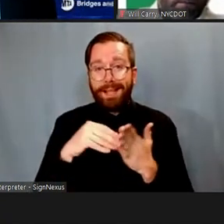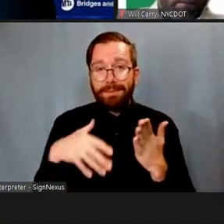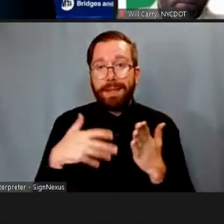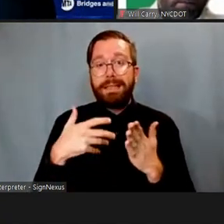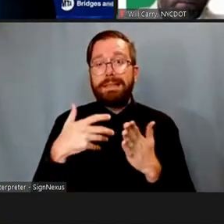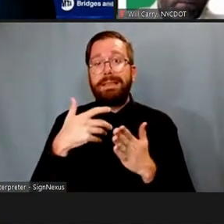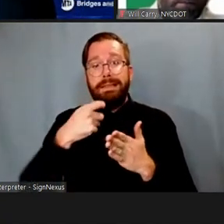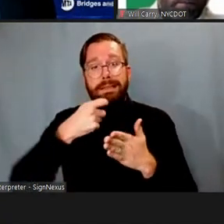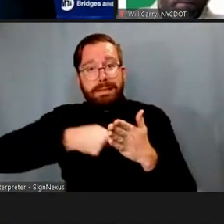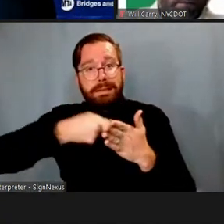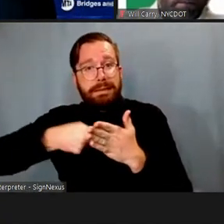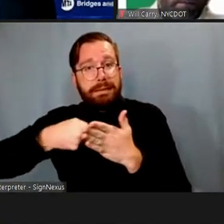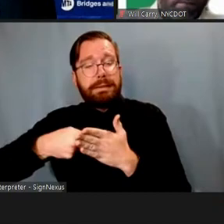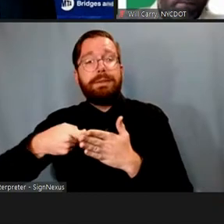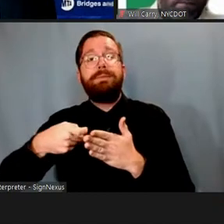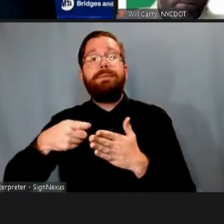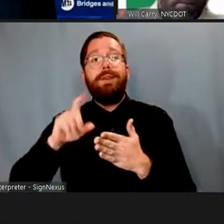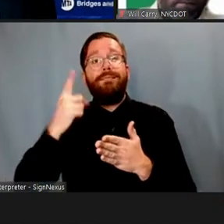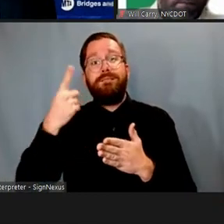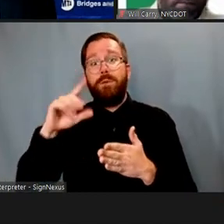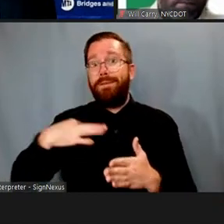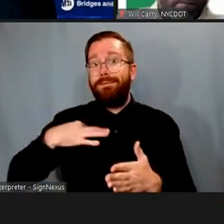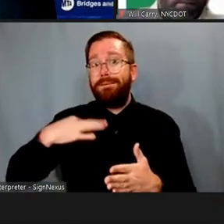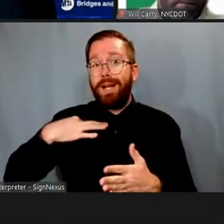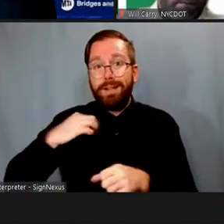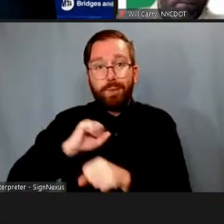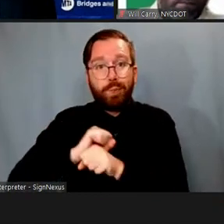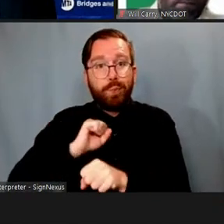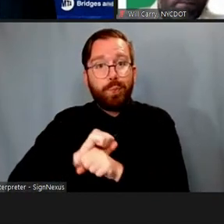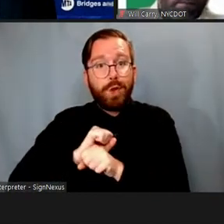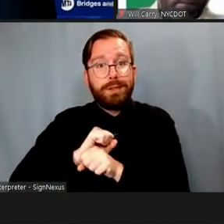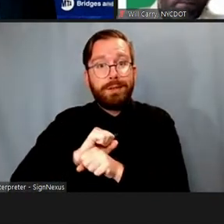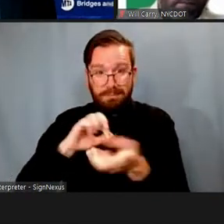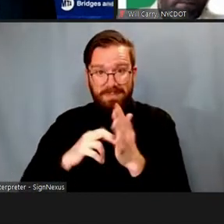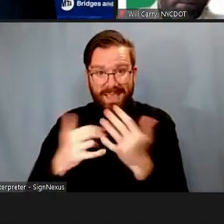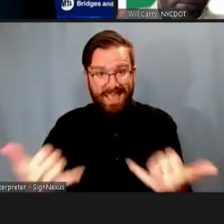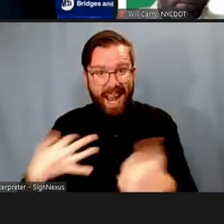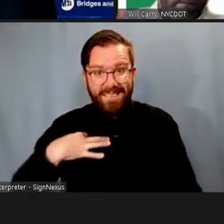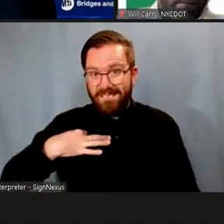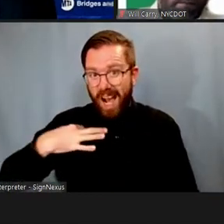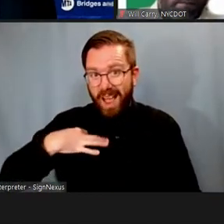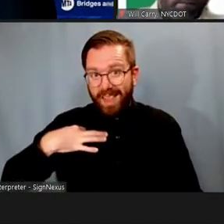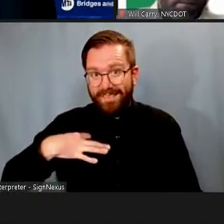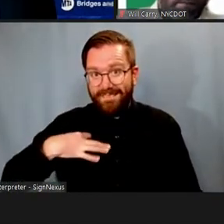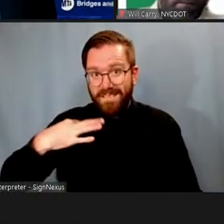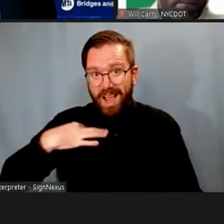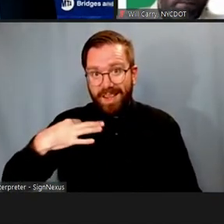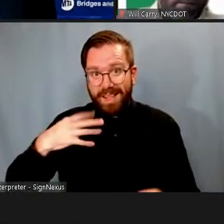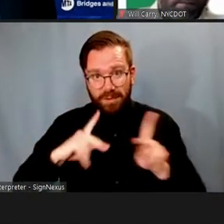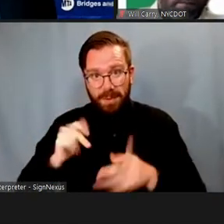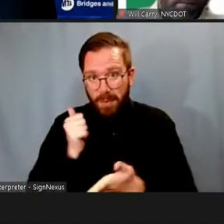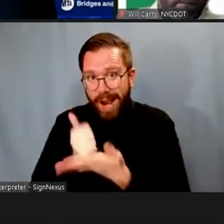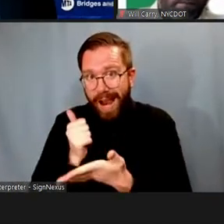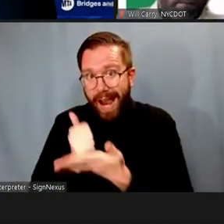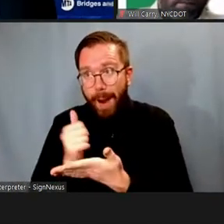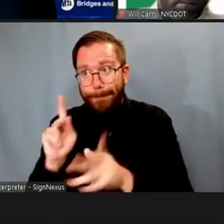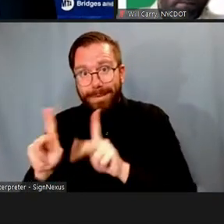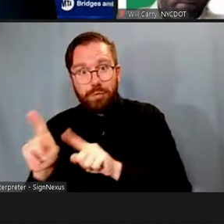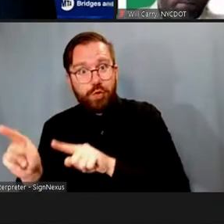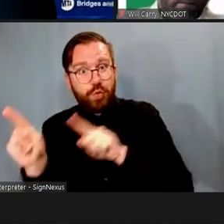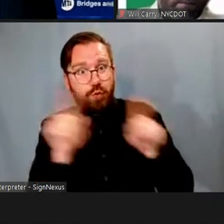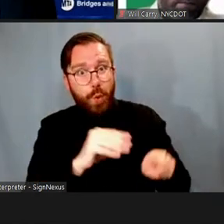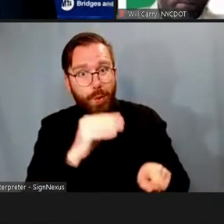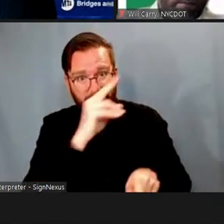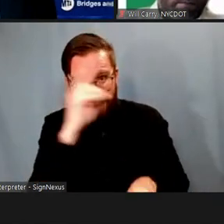work so want to know if they would pick up this ad and give credits for the tolls that we have to pay if